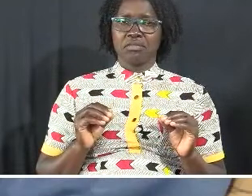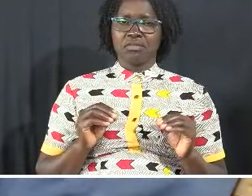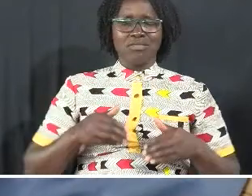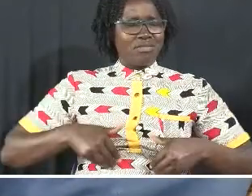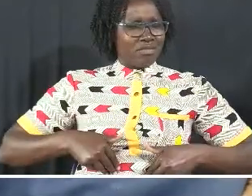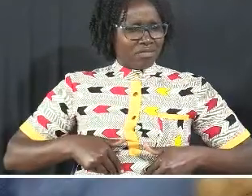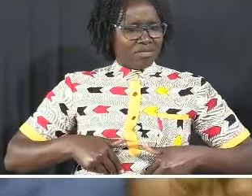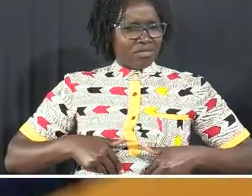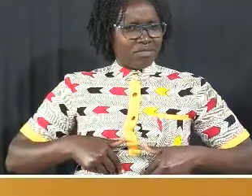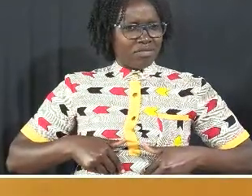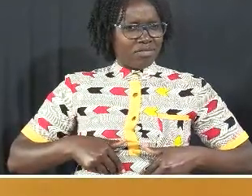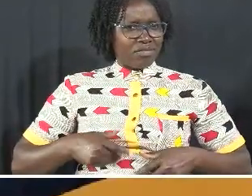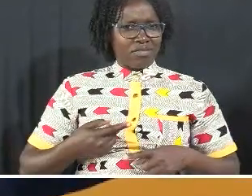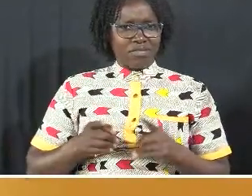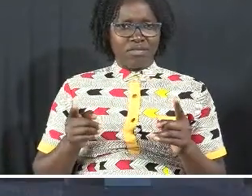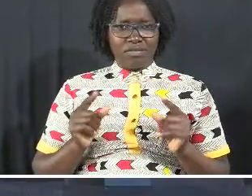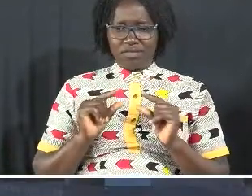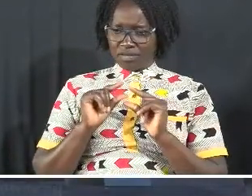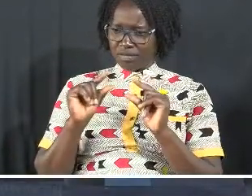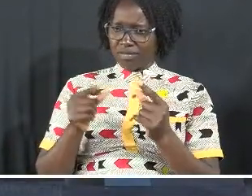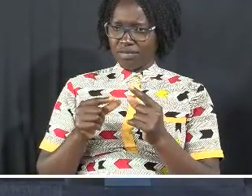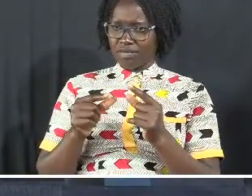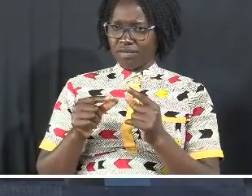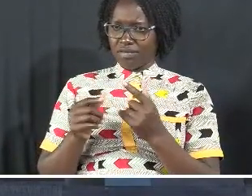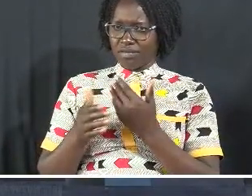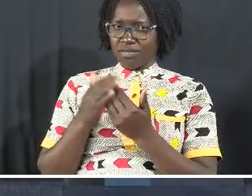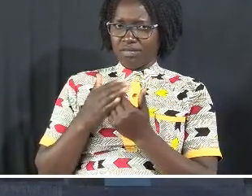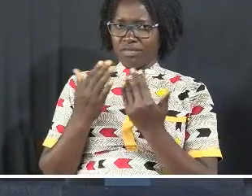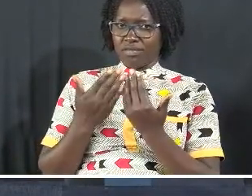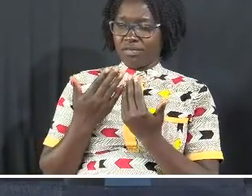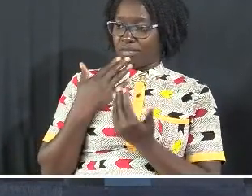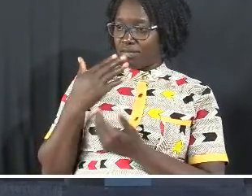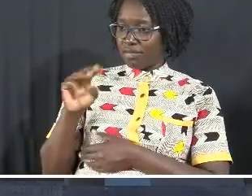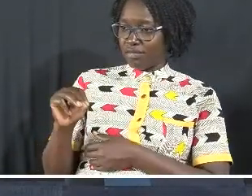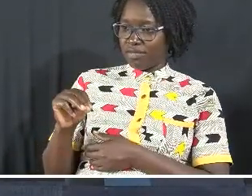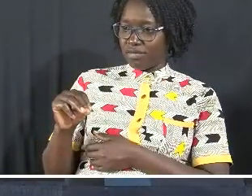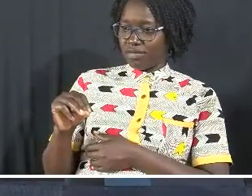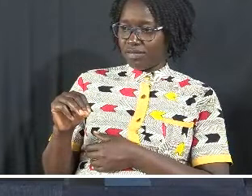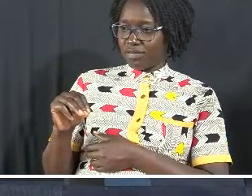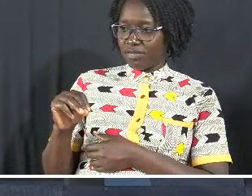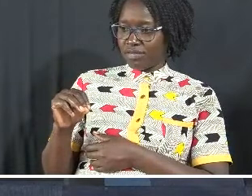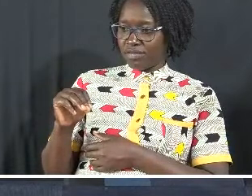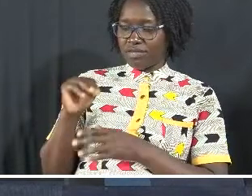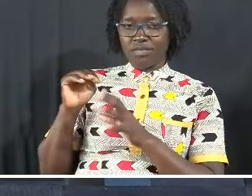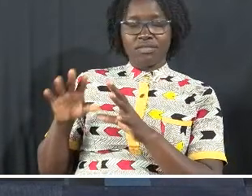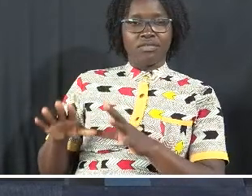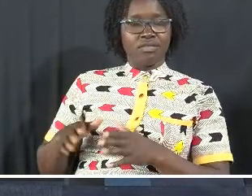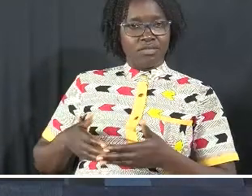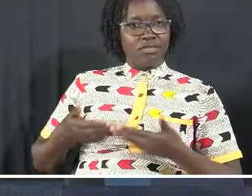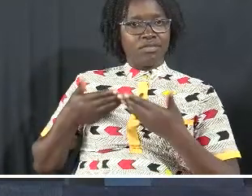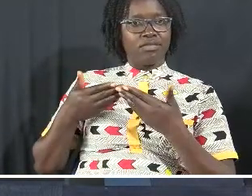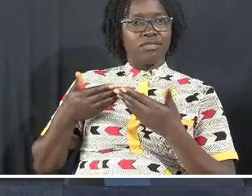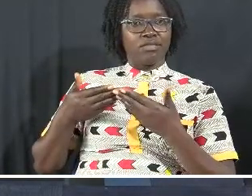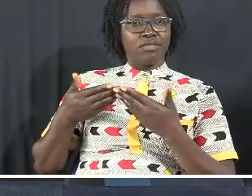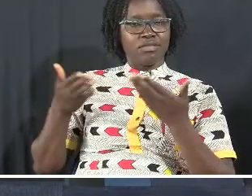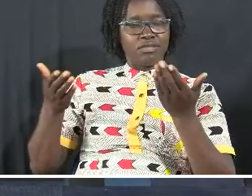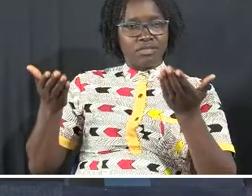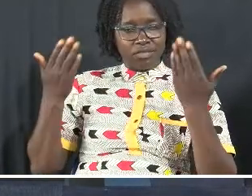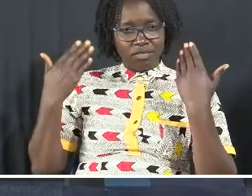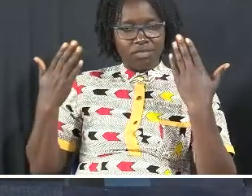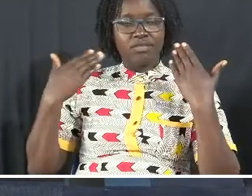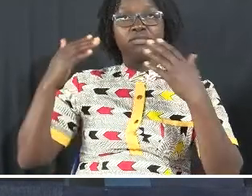hungry. But for the group that took care of him, he welcomes them into eternal